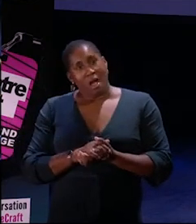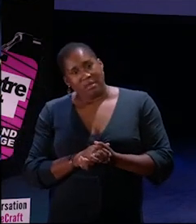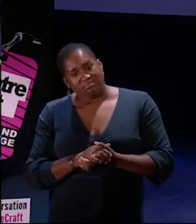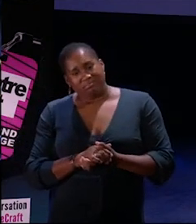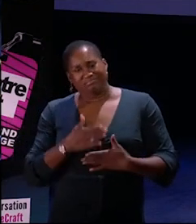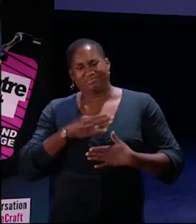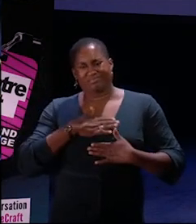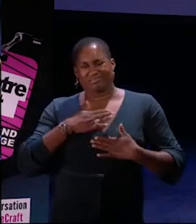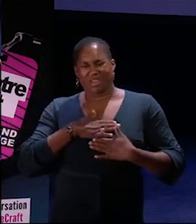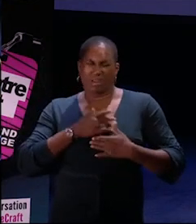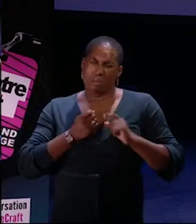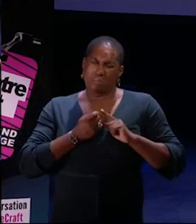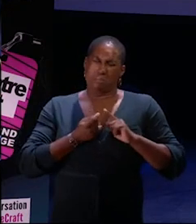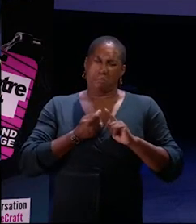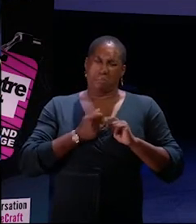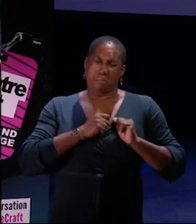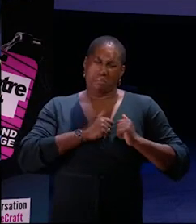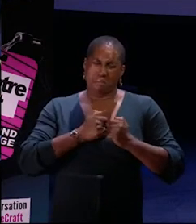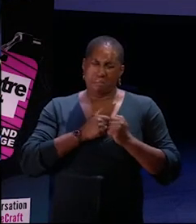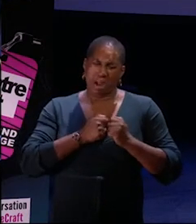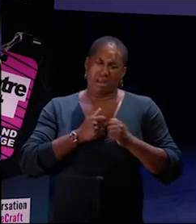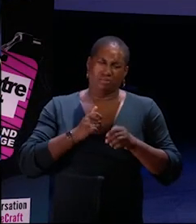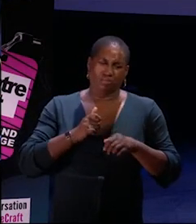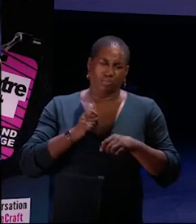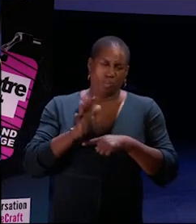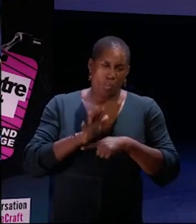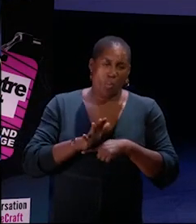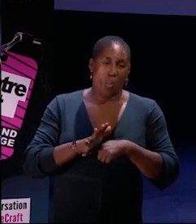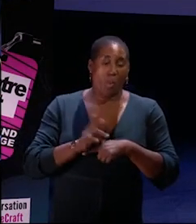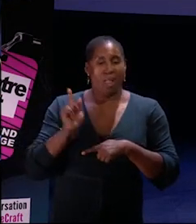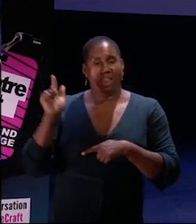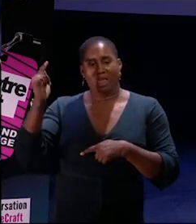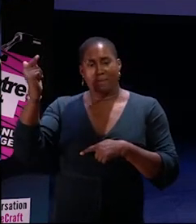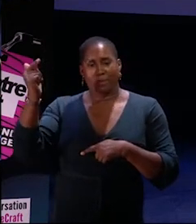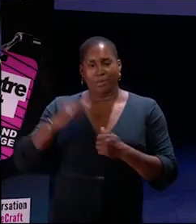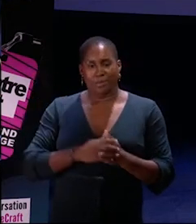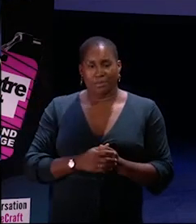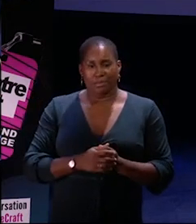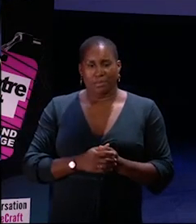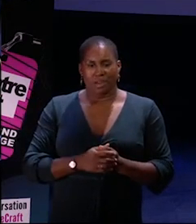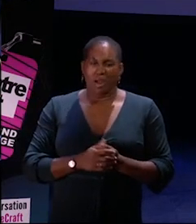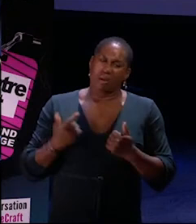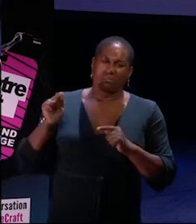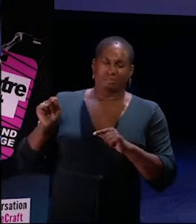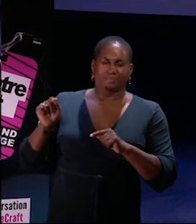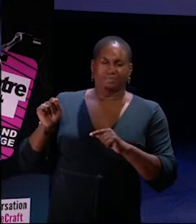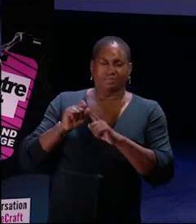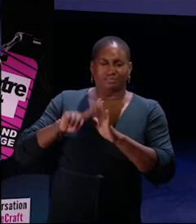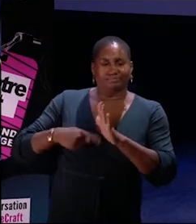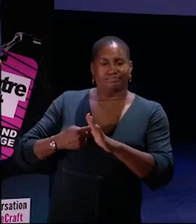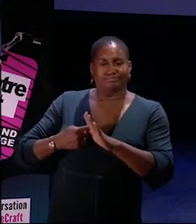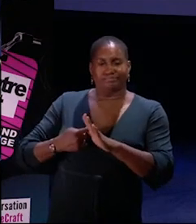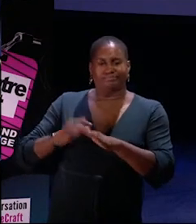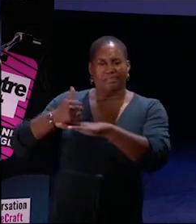directed a one-woman show that we took up to the Liverpool Theatre Festival, which was a story about a small community